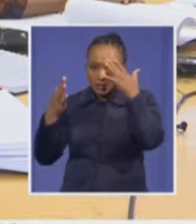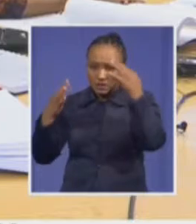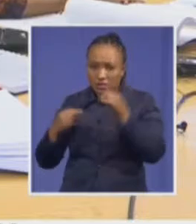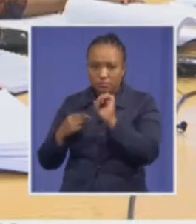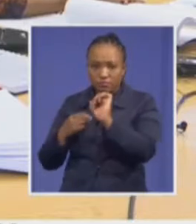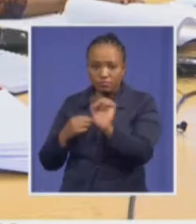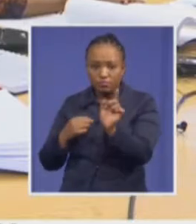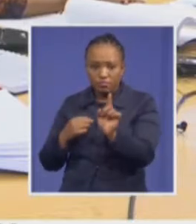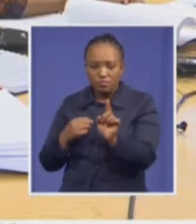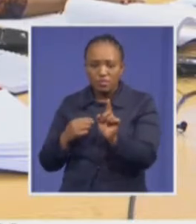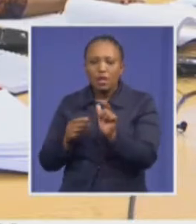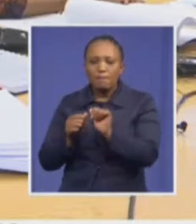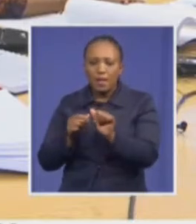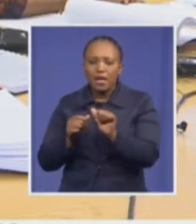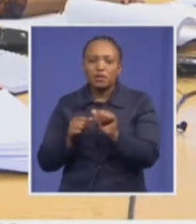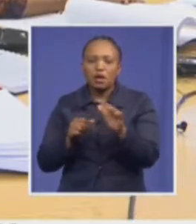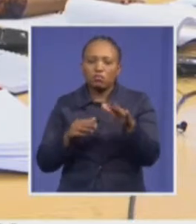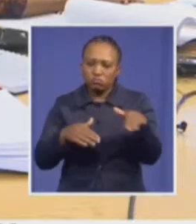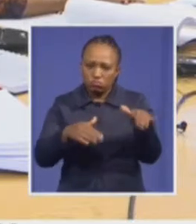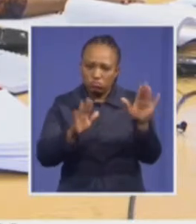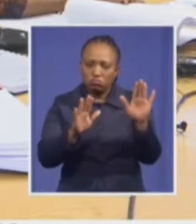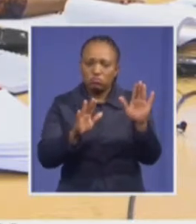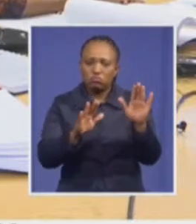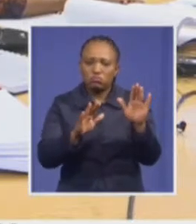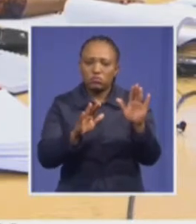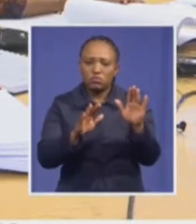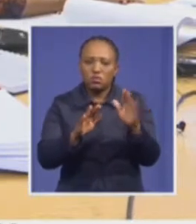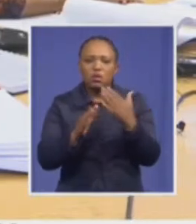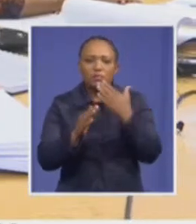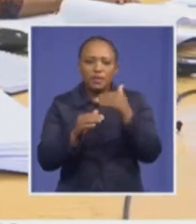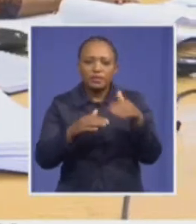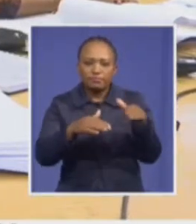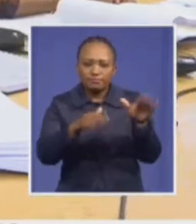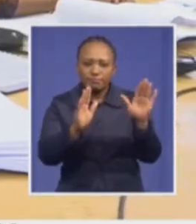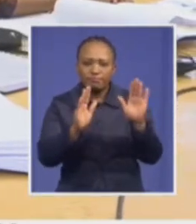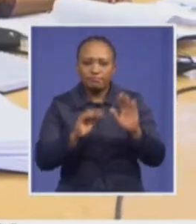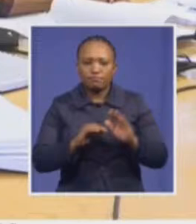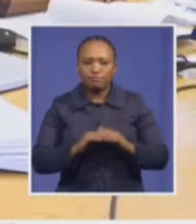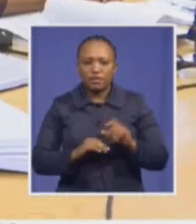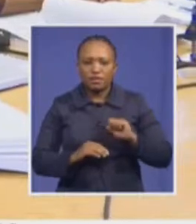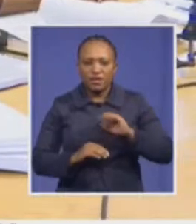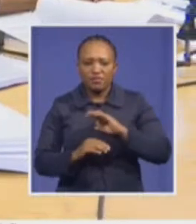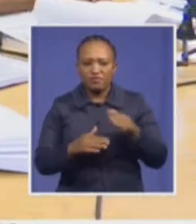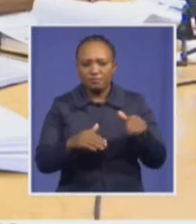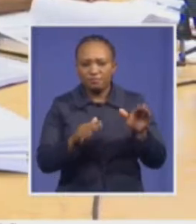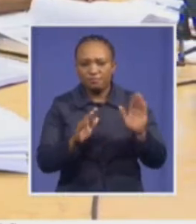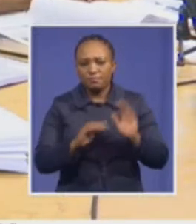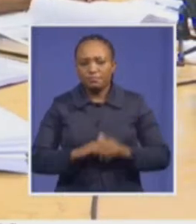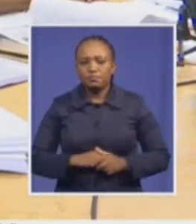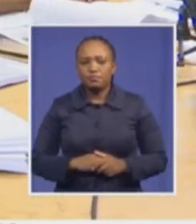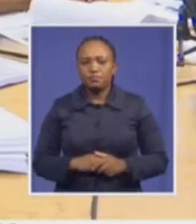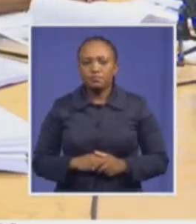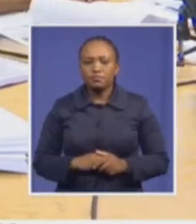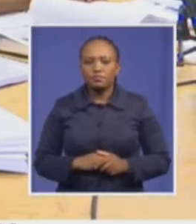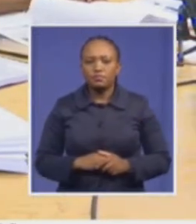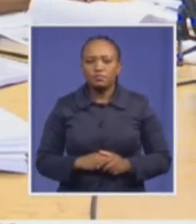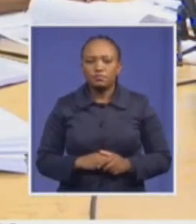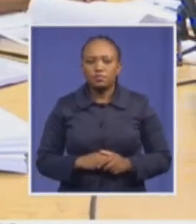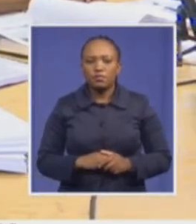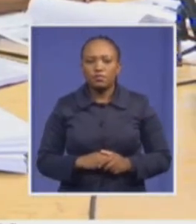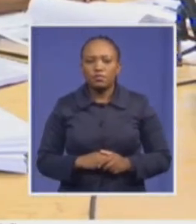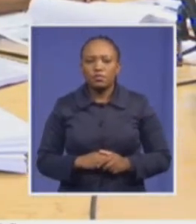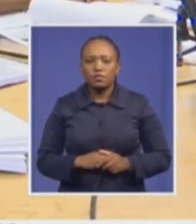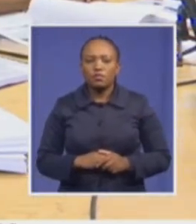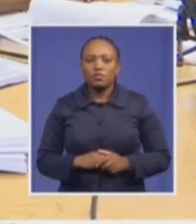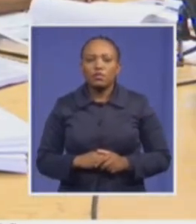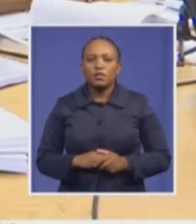thank you. Can you be excused, please? Thank you. Okay, so I then tried to phone Melin